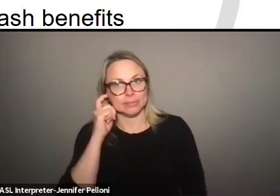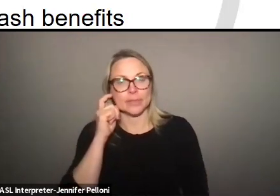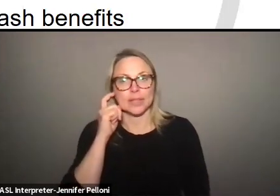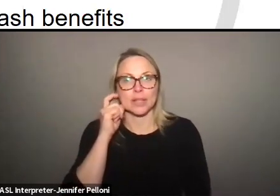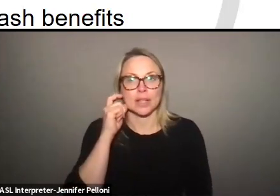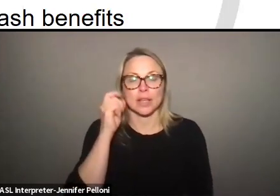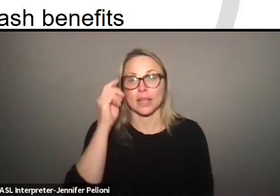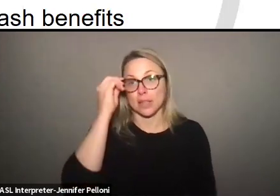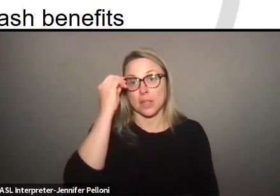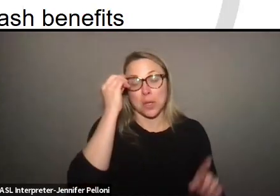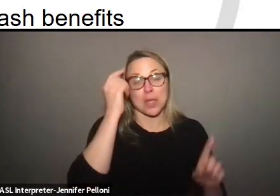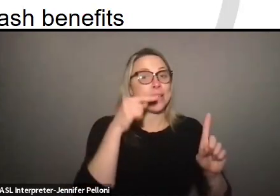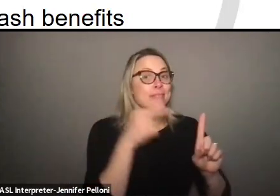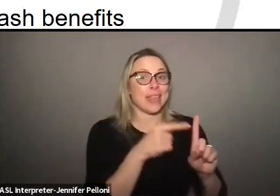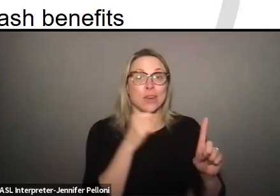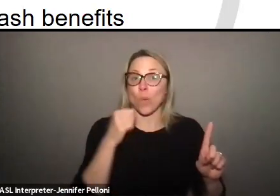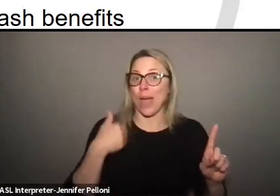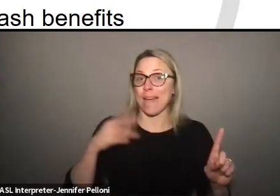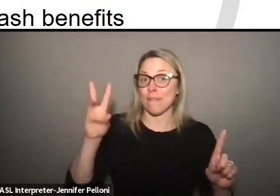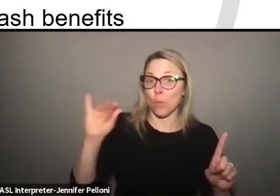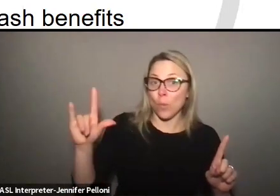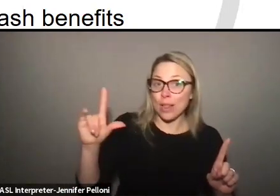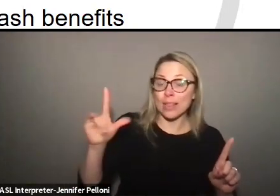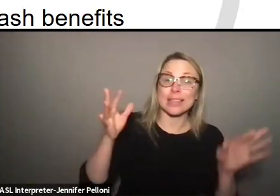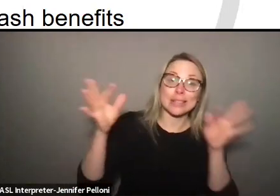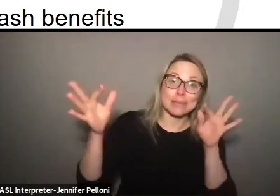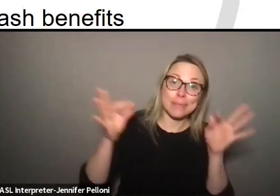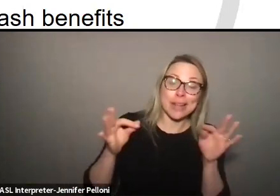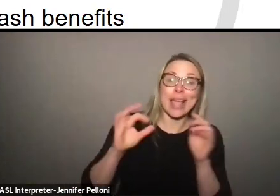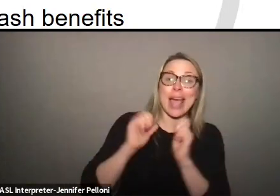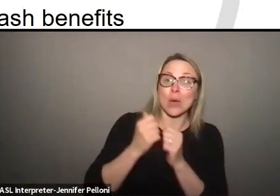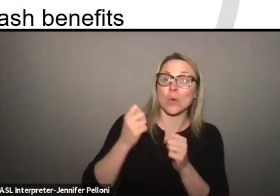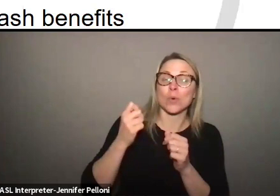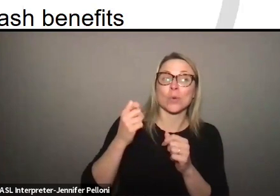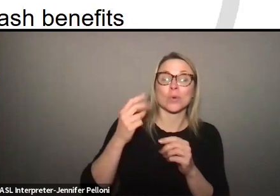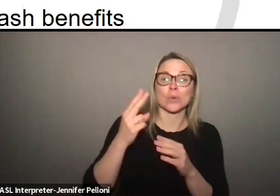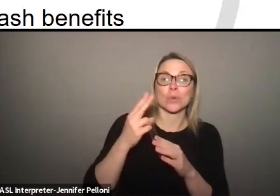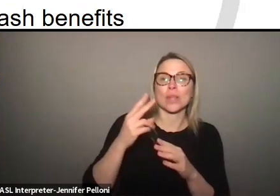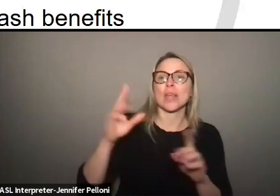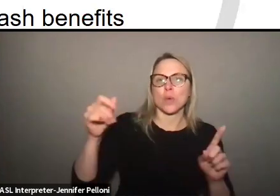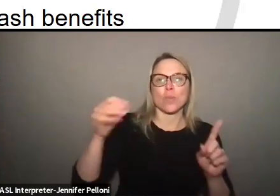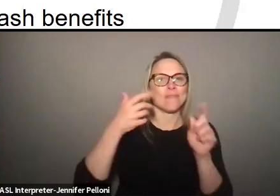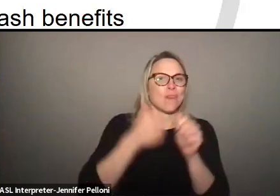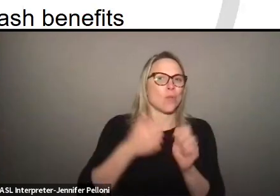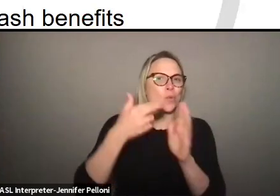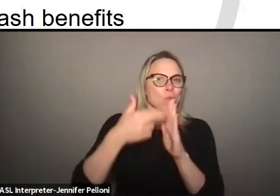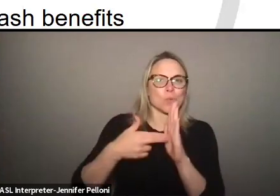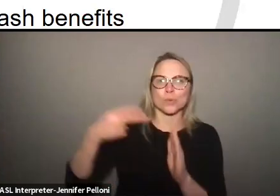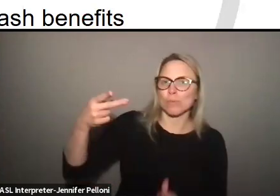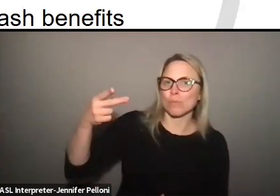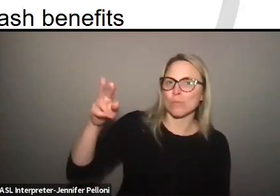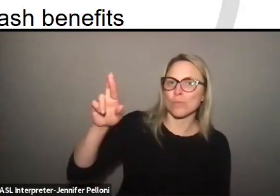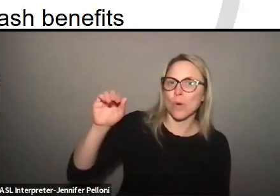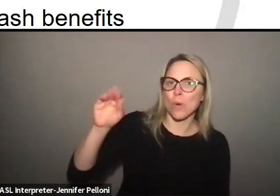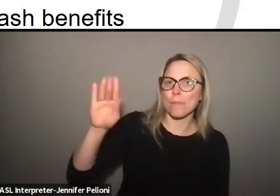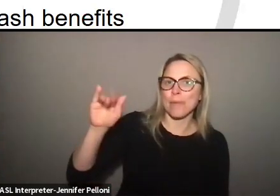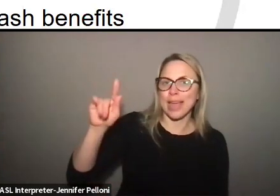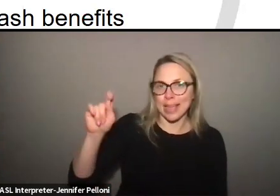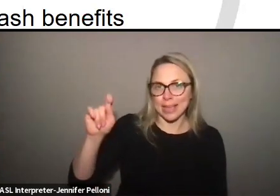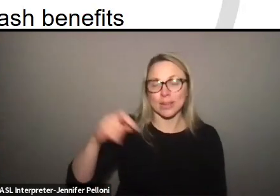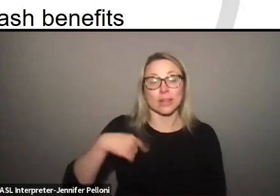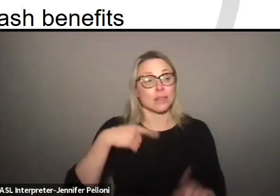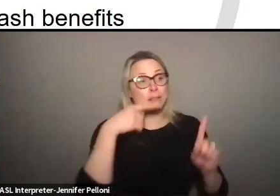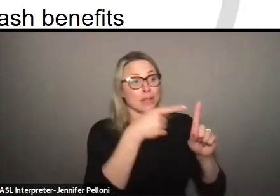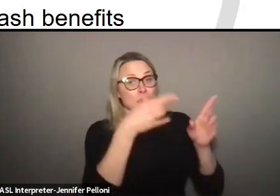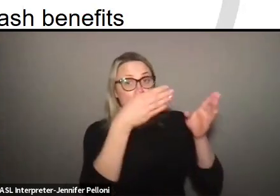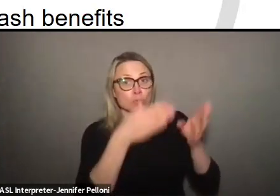So if they don't have a will saying where their estate should go to, it's going to follow those rules of probate. It's going to look at, does this